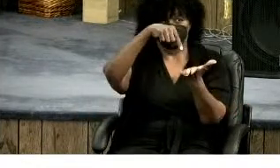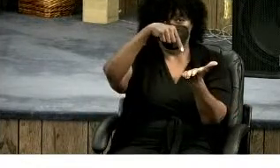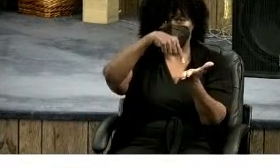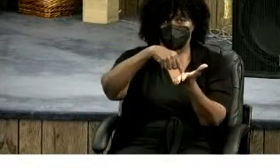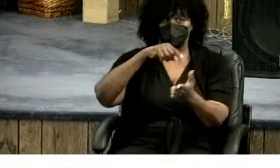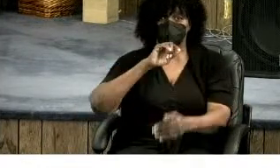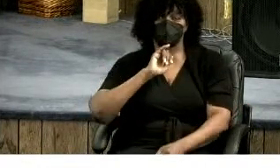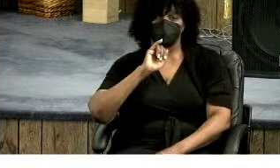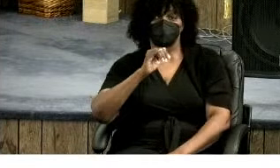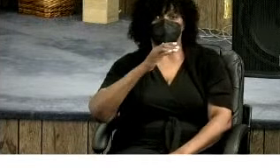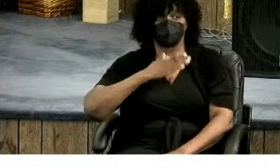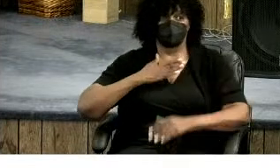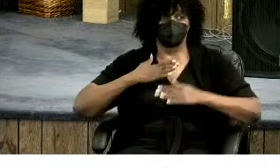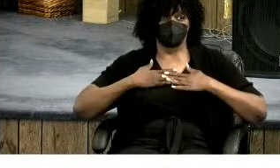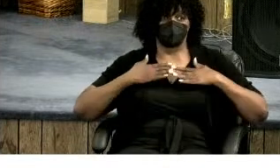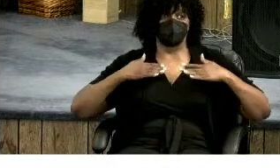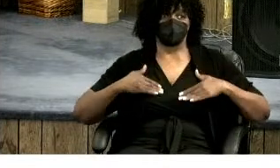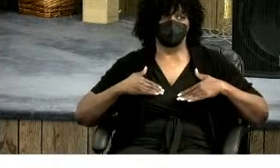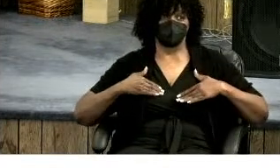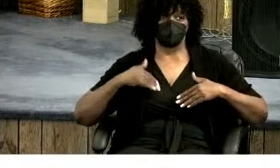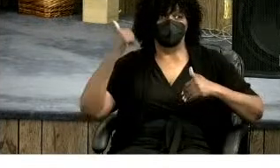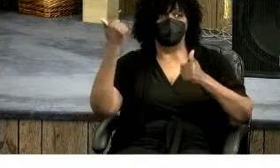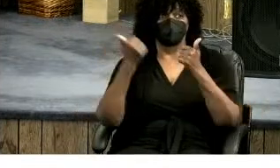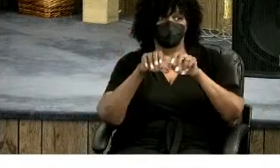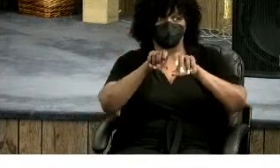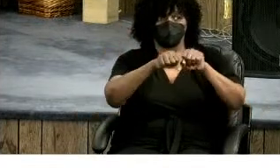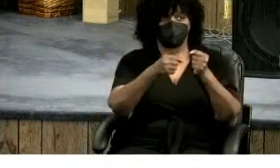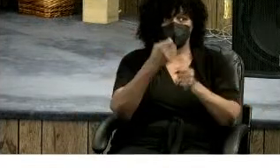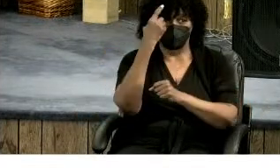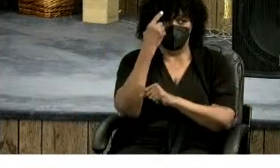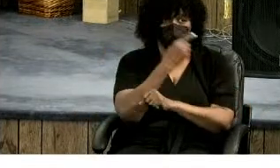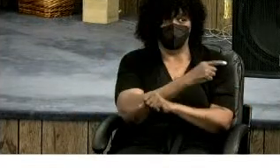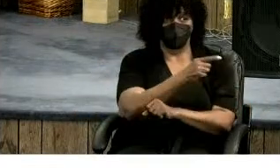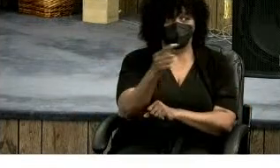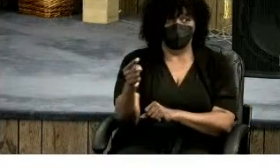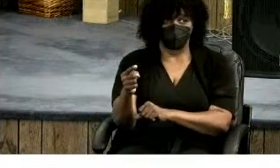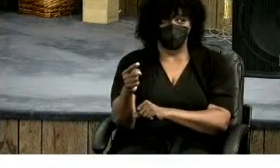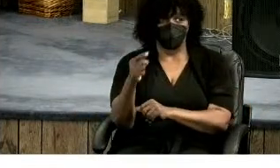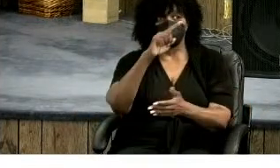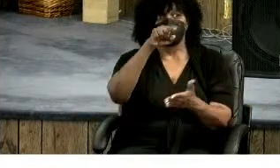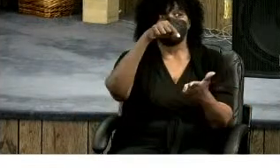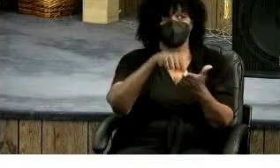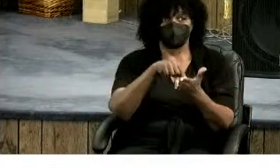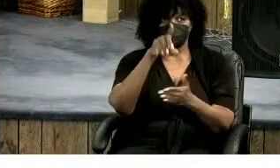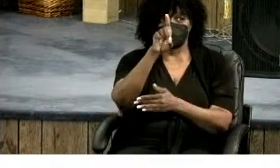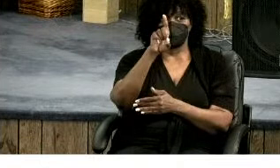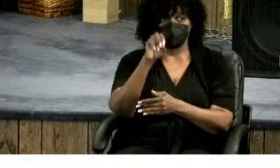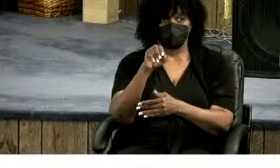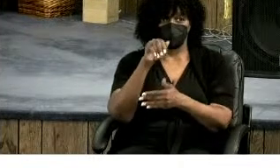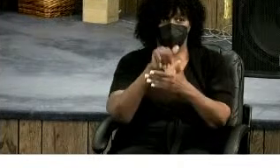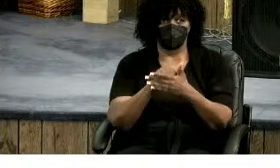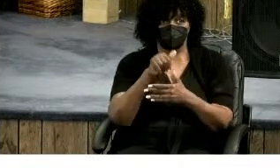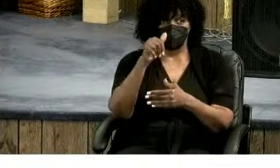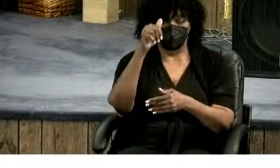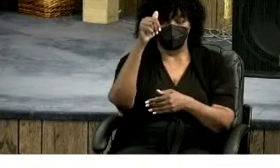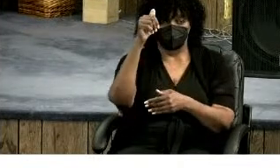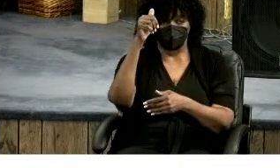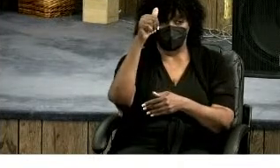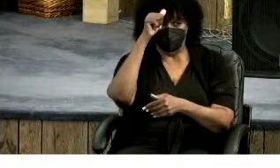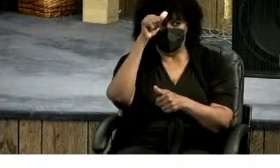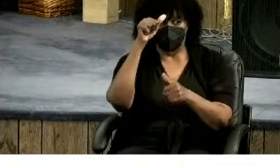eat, this is my body, which is broken for you. This do